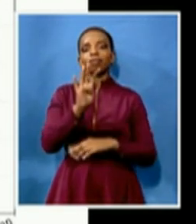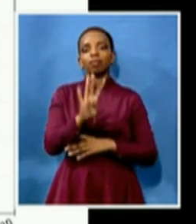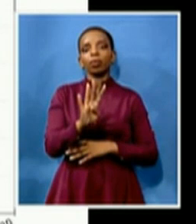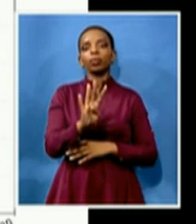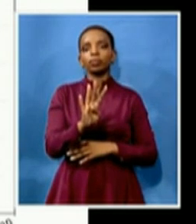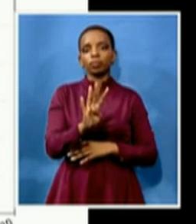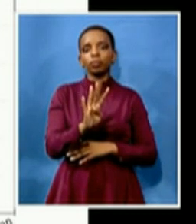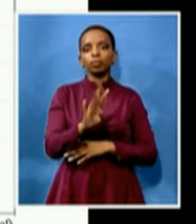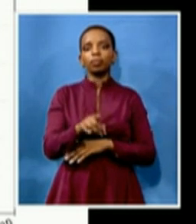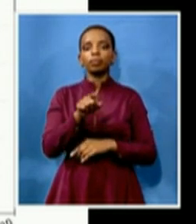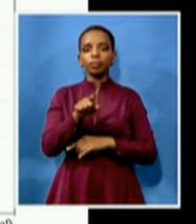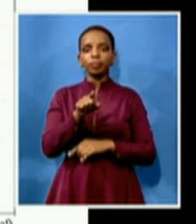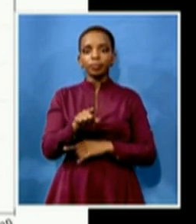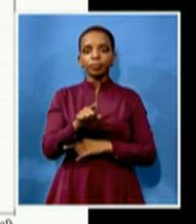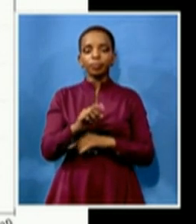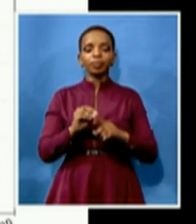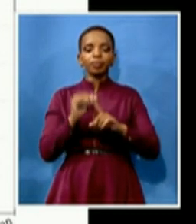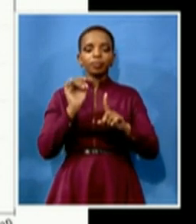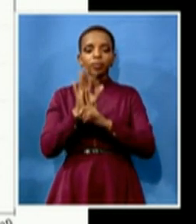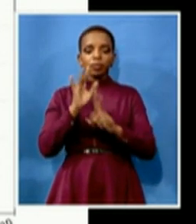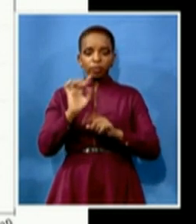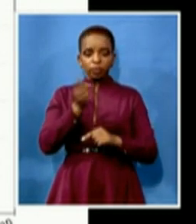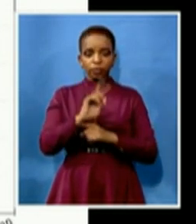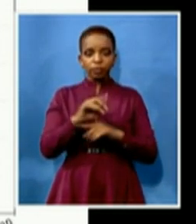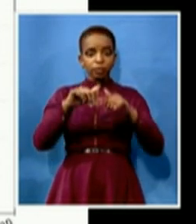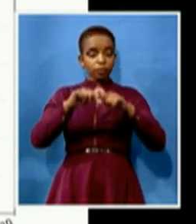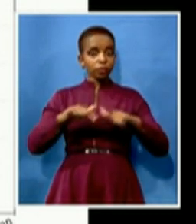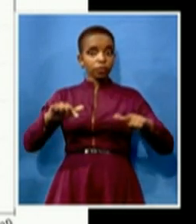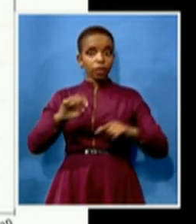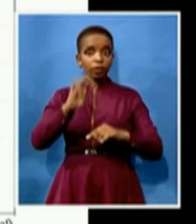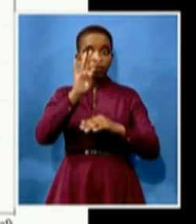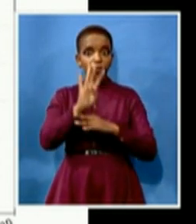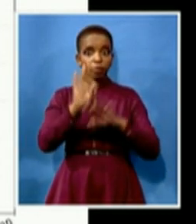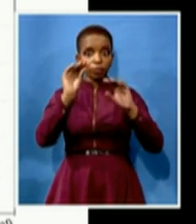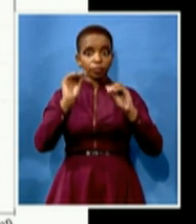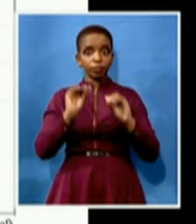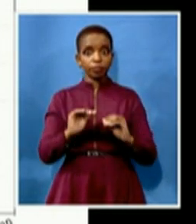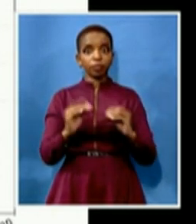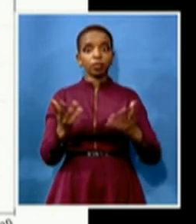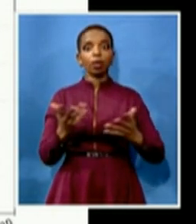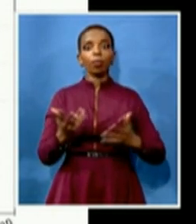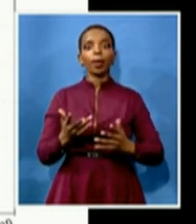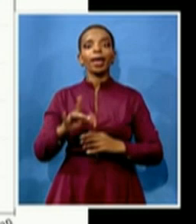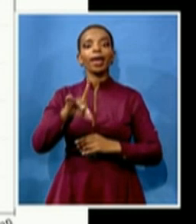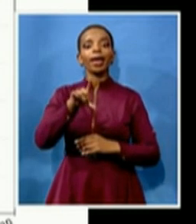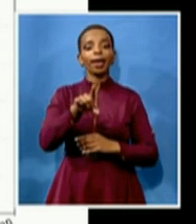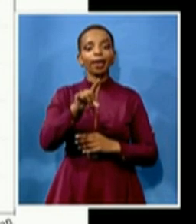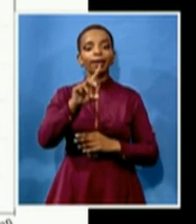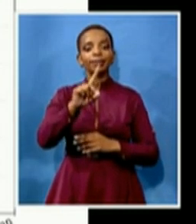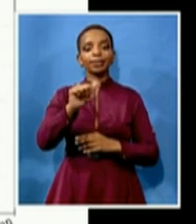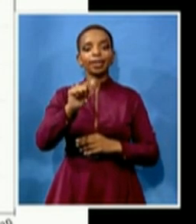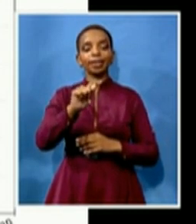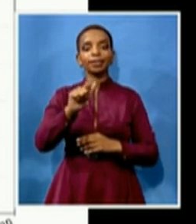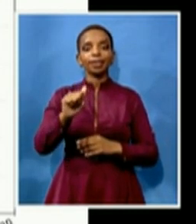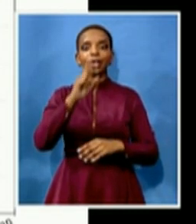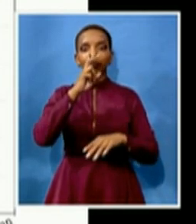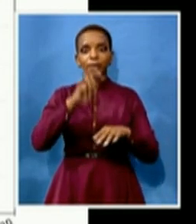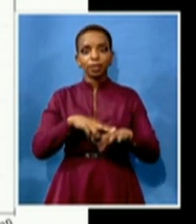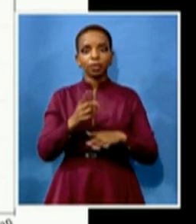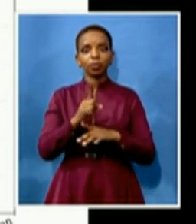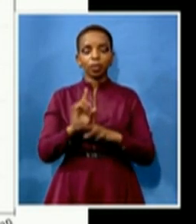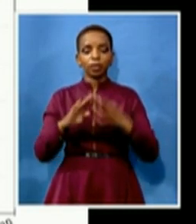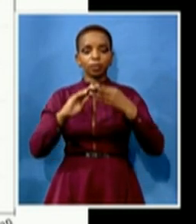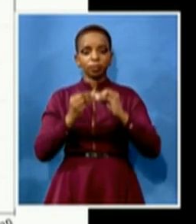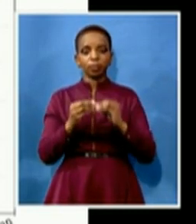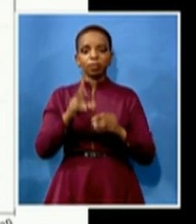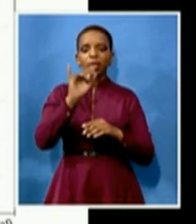curve to the data, we need to enhance alpha by 20%. So that's roughly the empirical estimate of